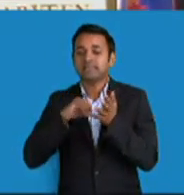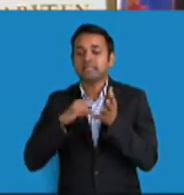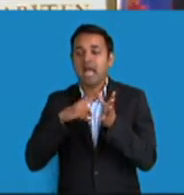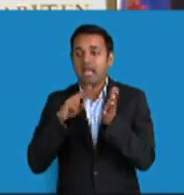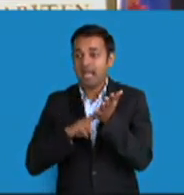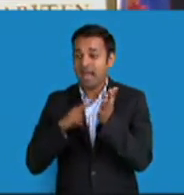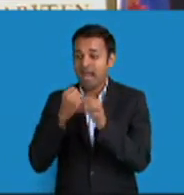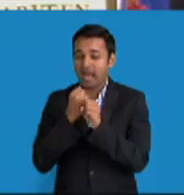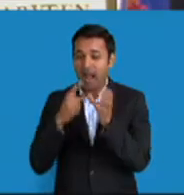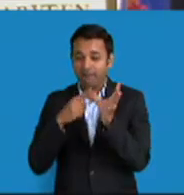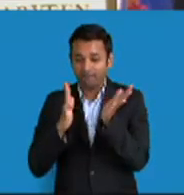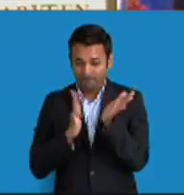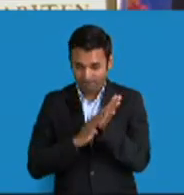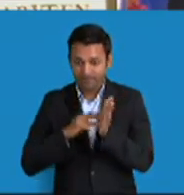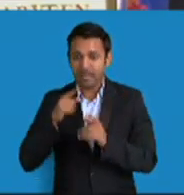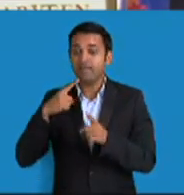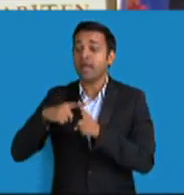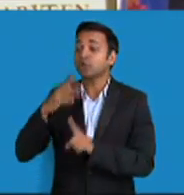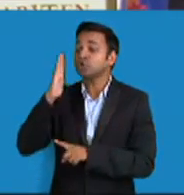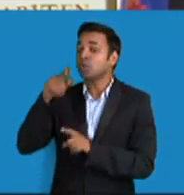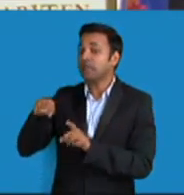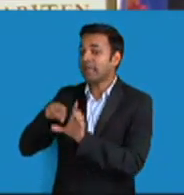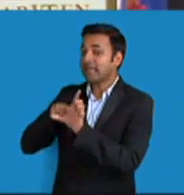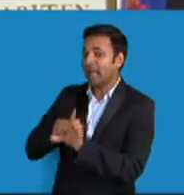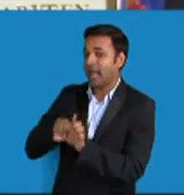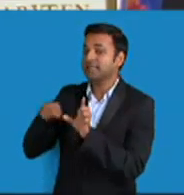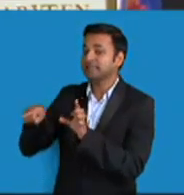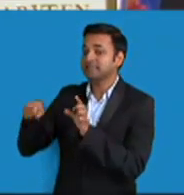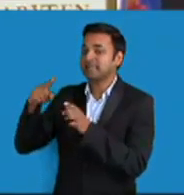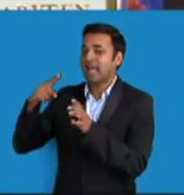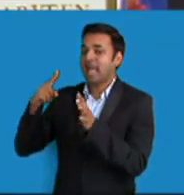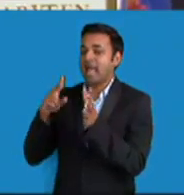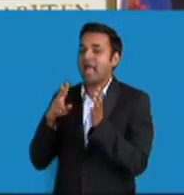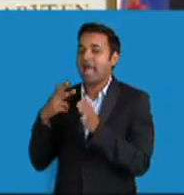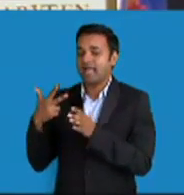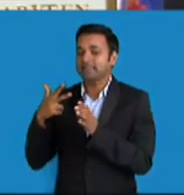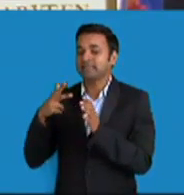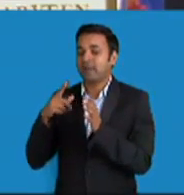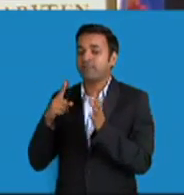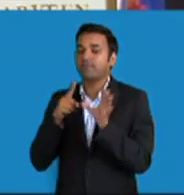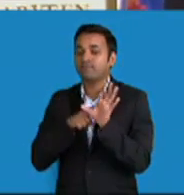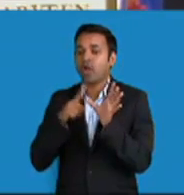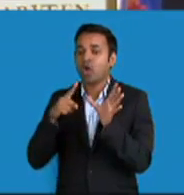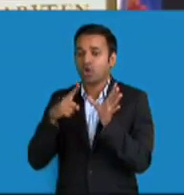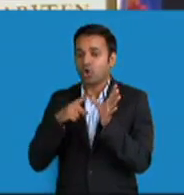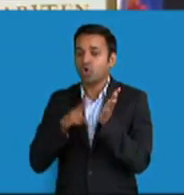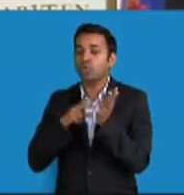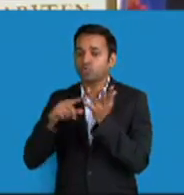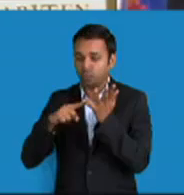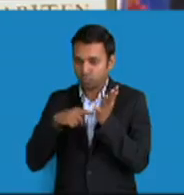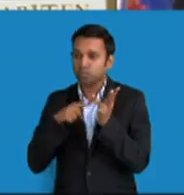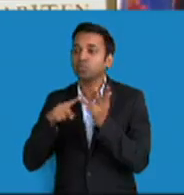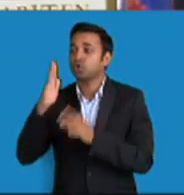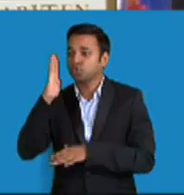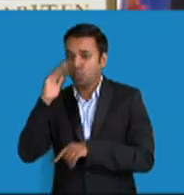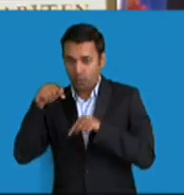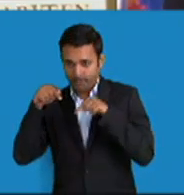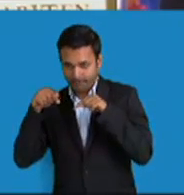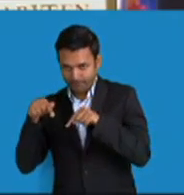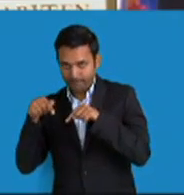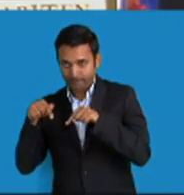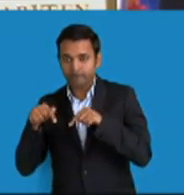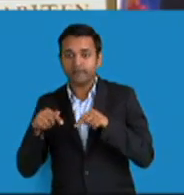Vito Primary School, Madam Speaker. So, Madam Speaker, this is how we rewarded the schools in the Head Teachers